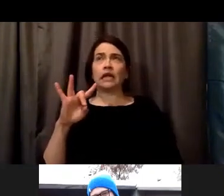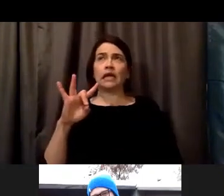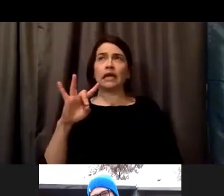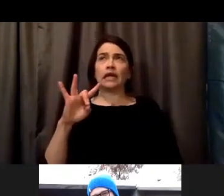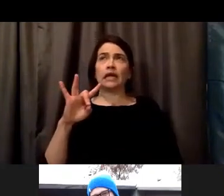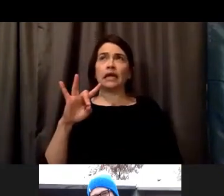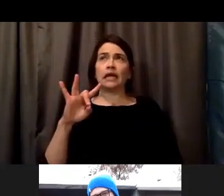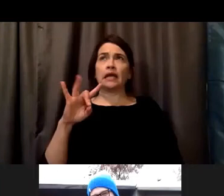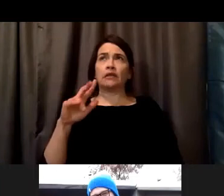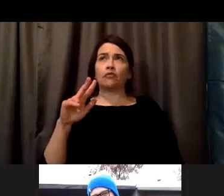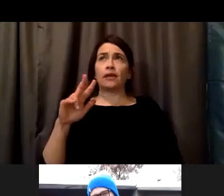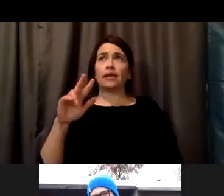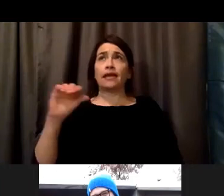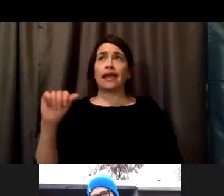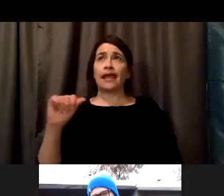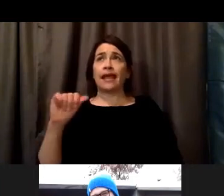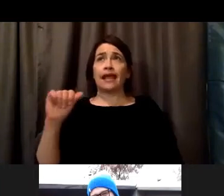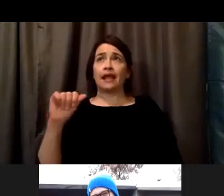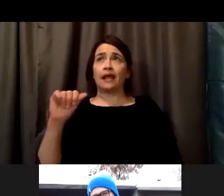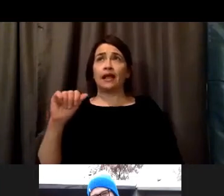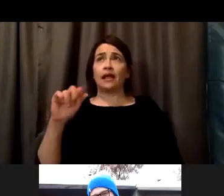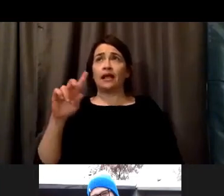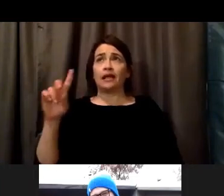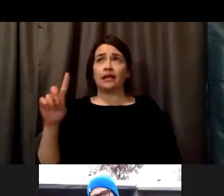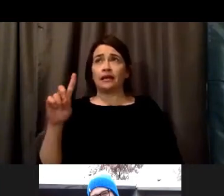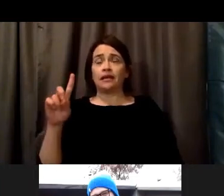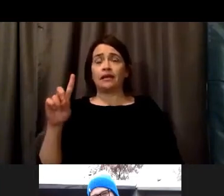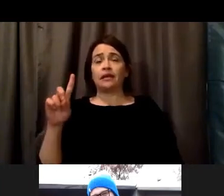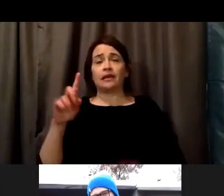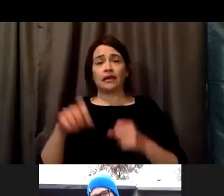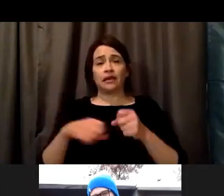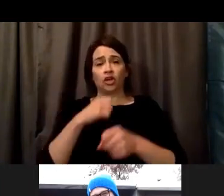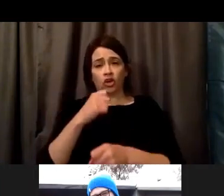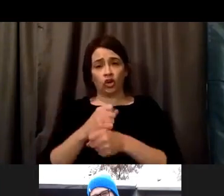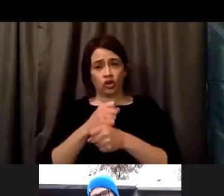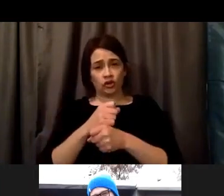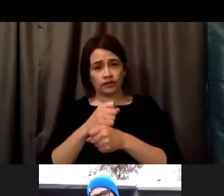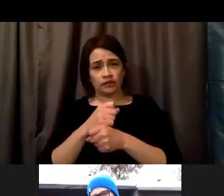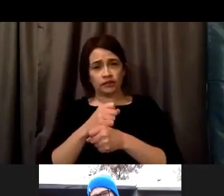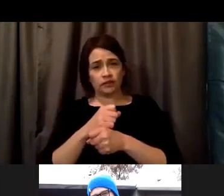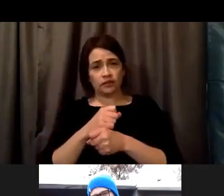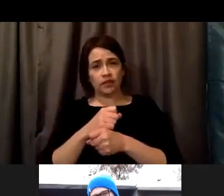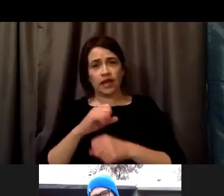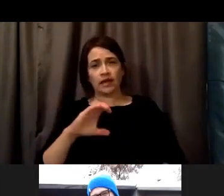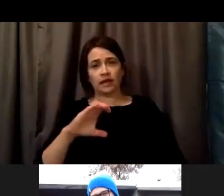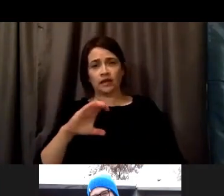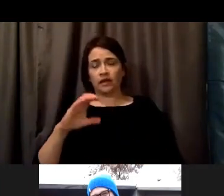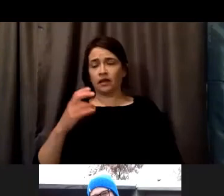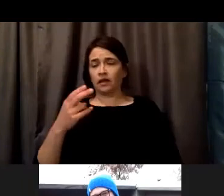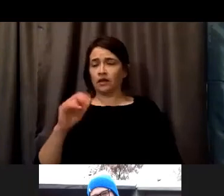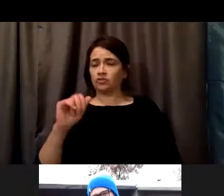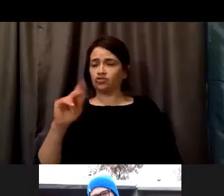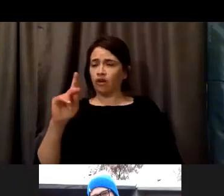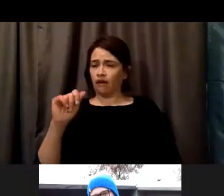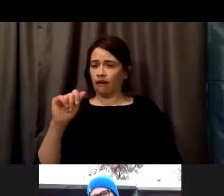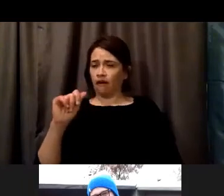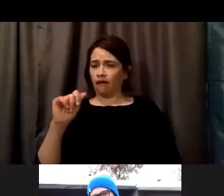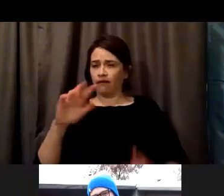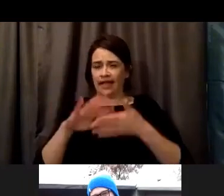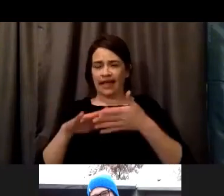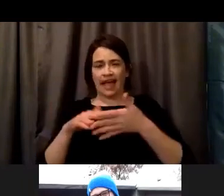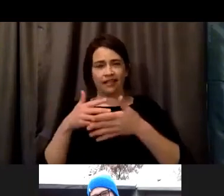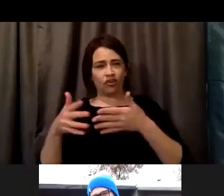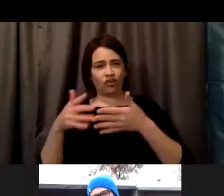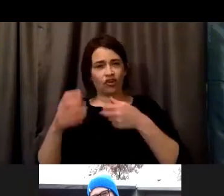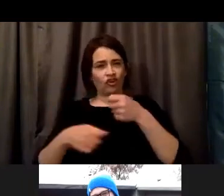AD years, and Chaka calendar year 506.